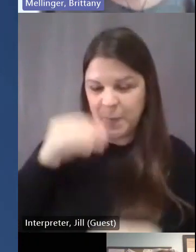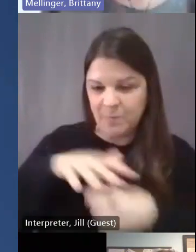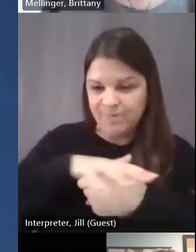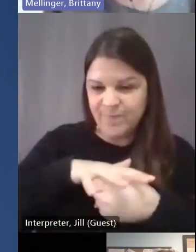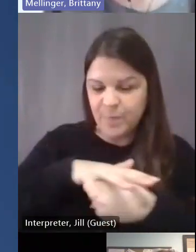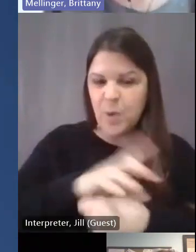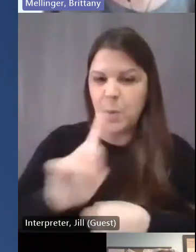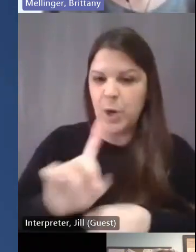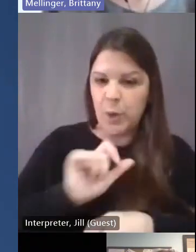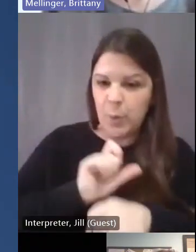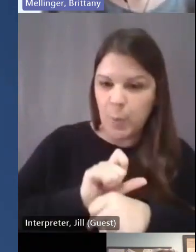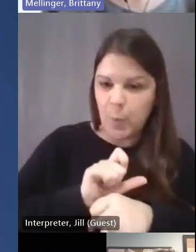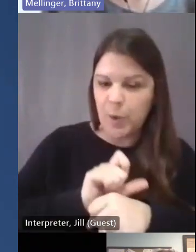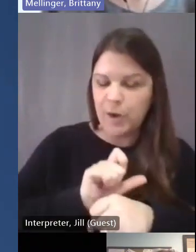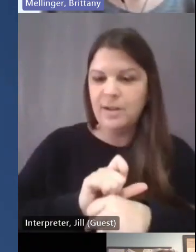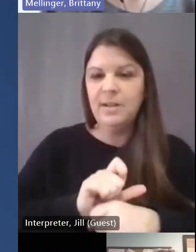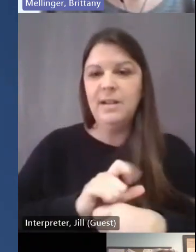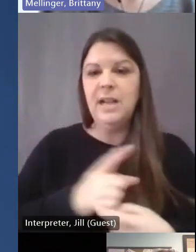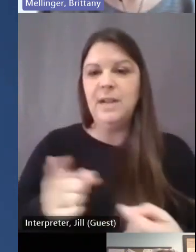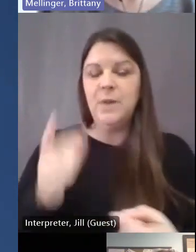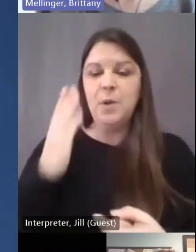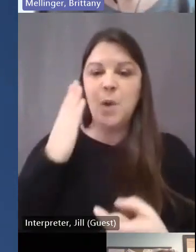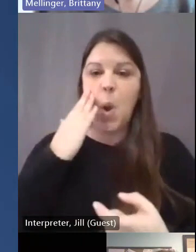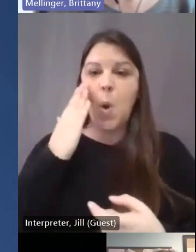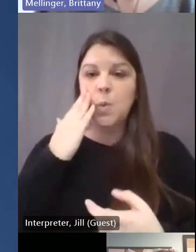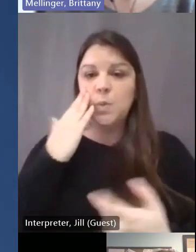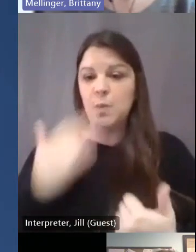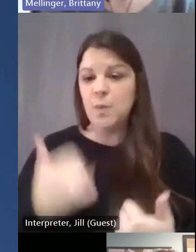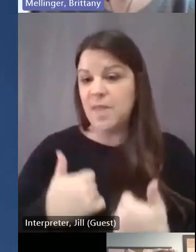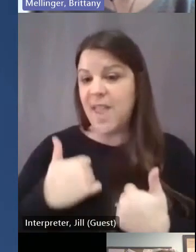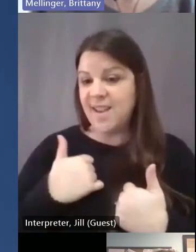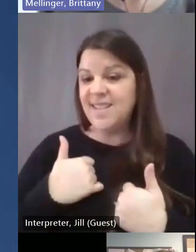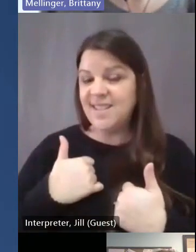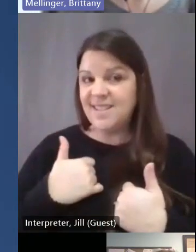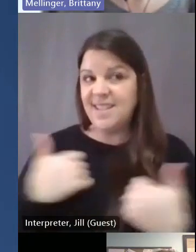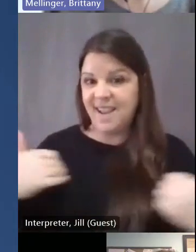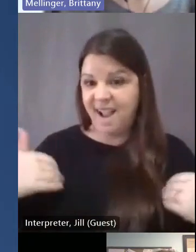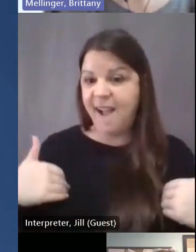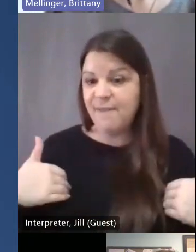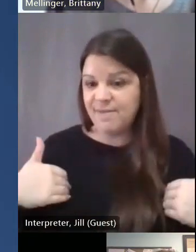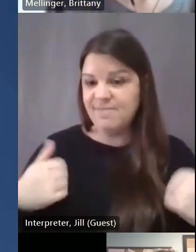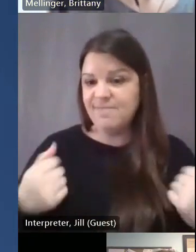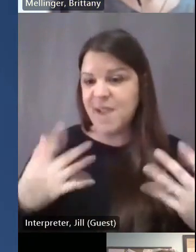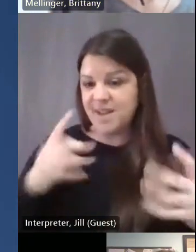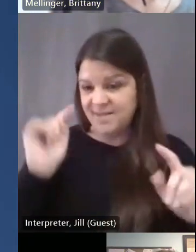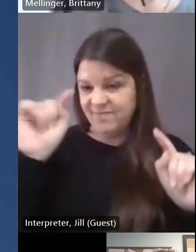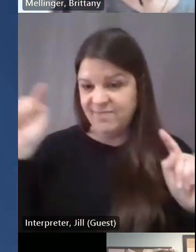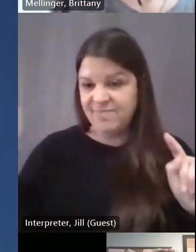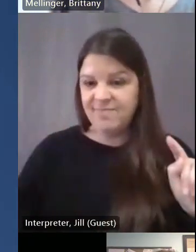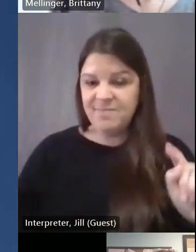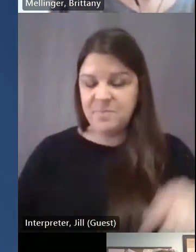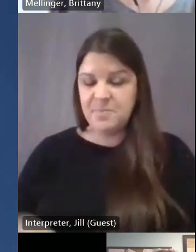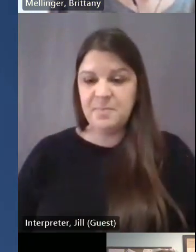in, since we do know that they do exist in many areas of the state.